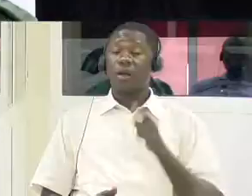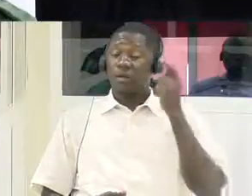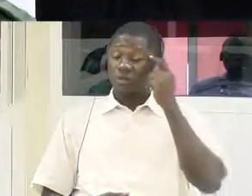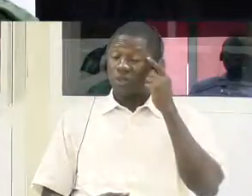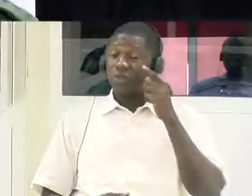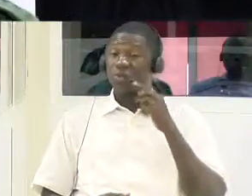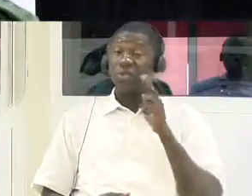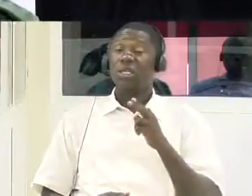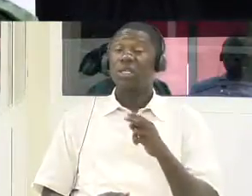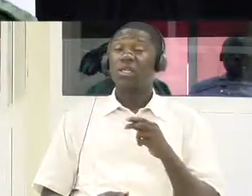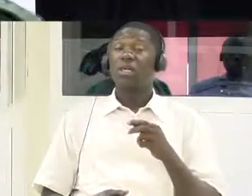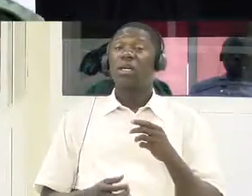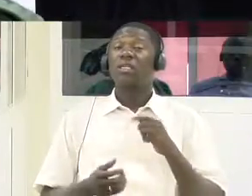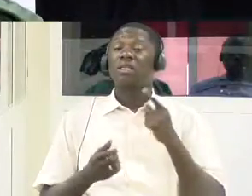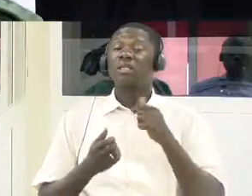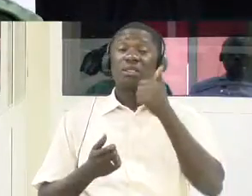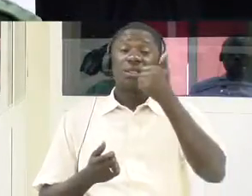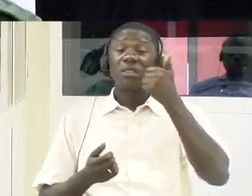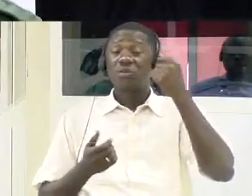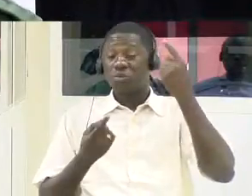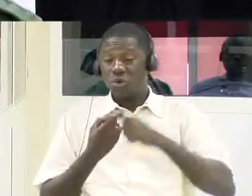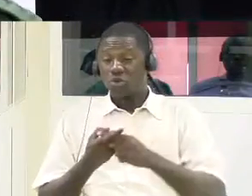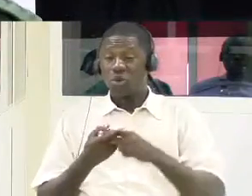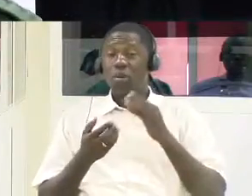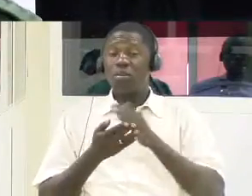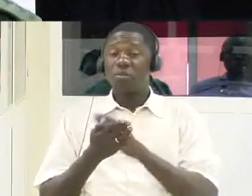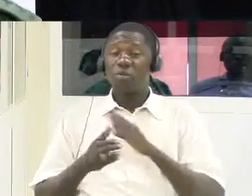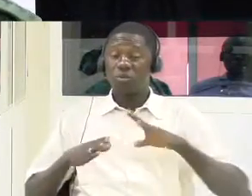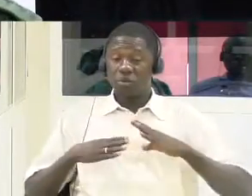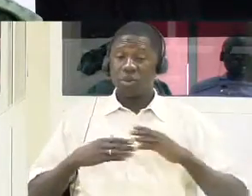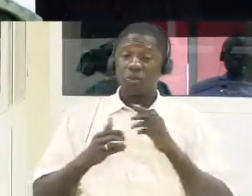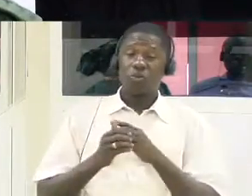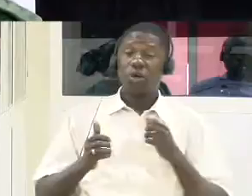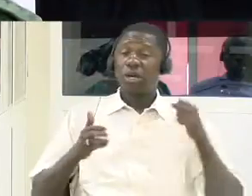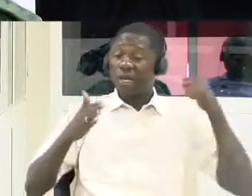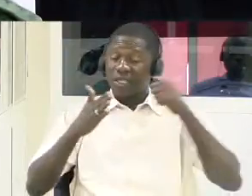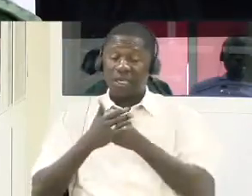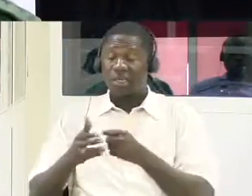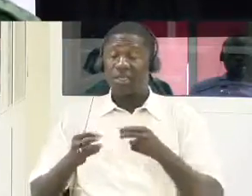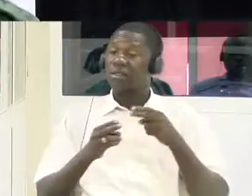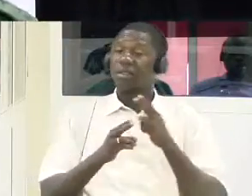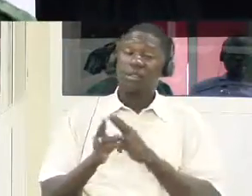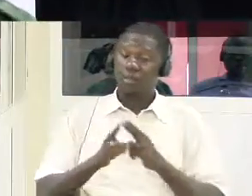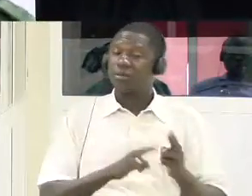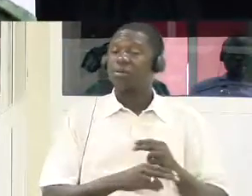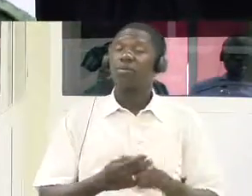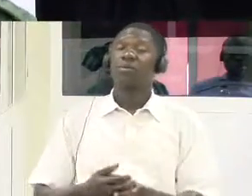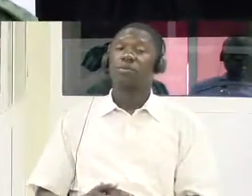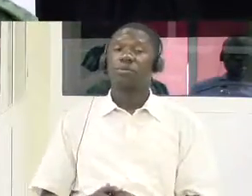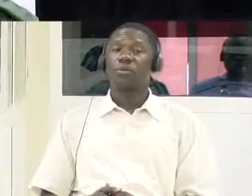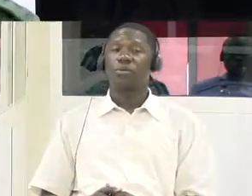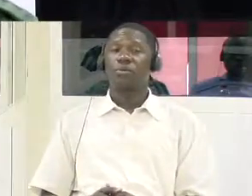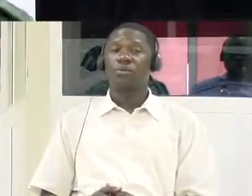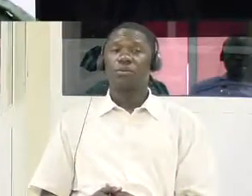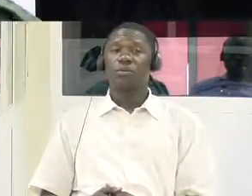to prepare to counter an enemy that is attacking your army. So I was somehow, asking this question, but at the same time also trying